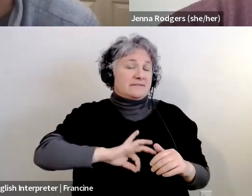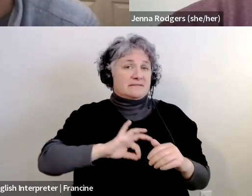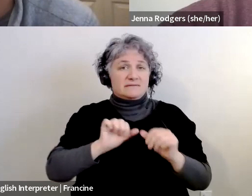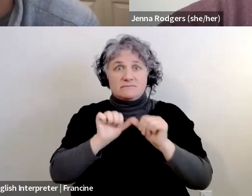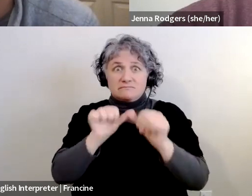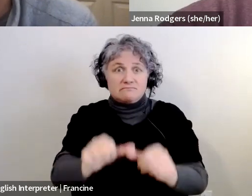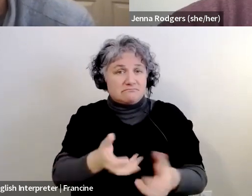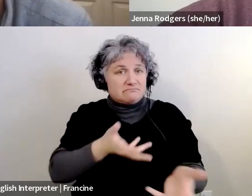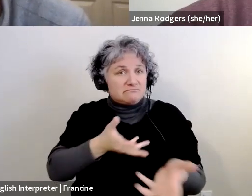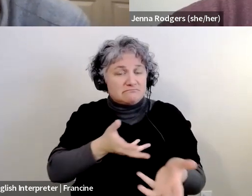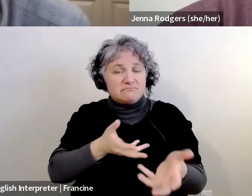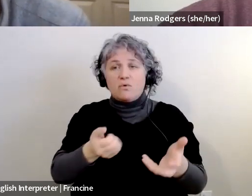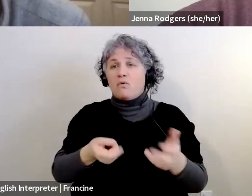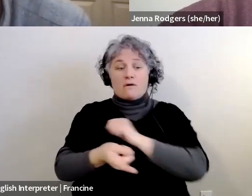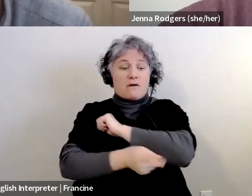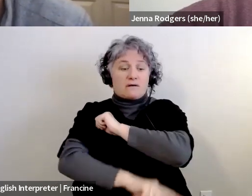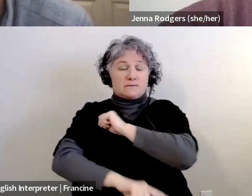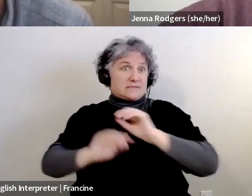clear.